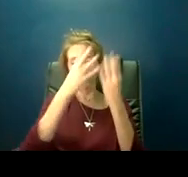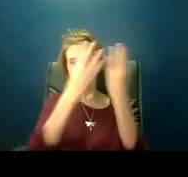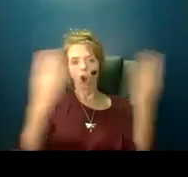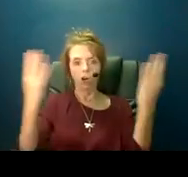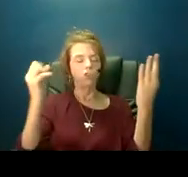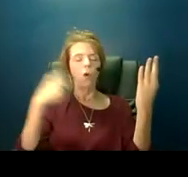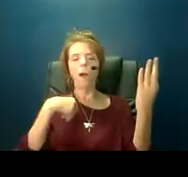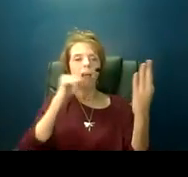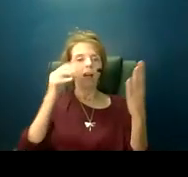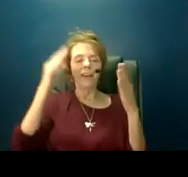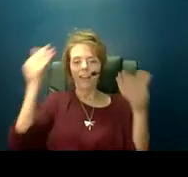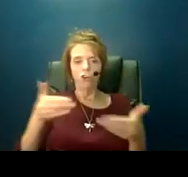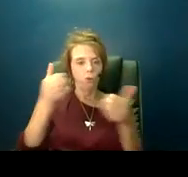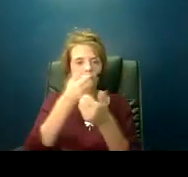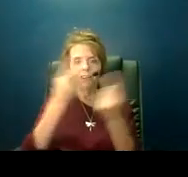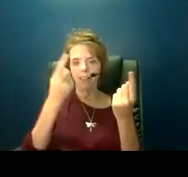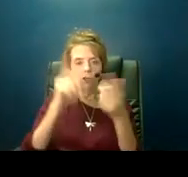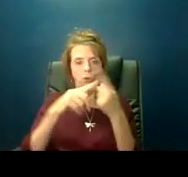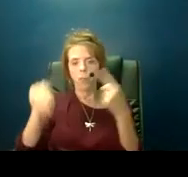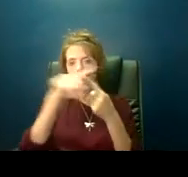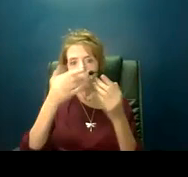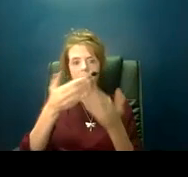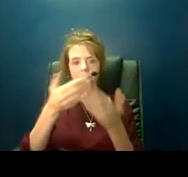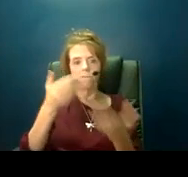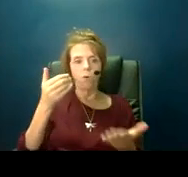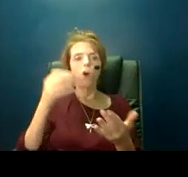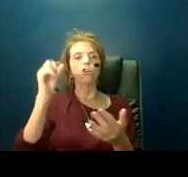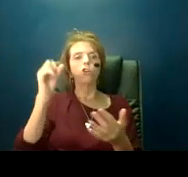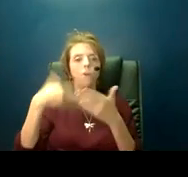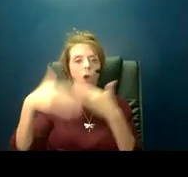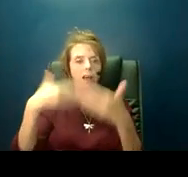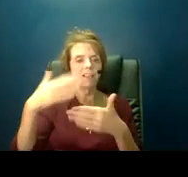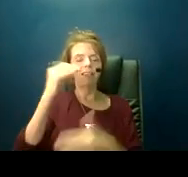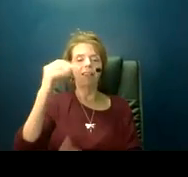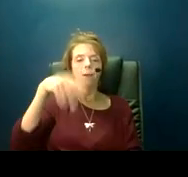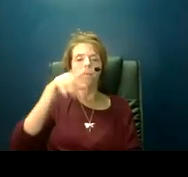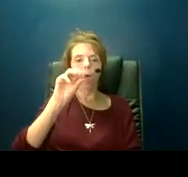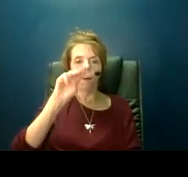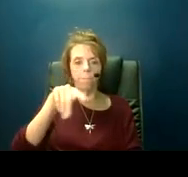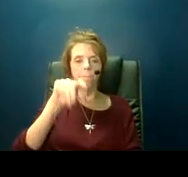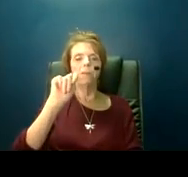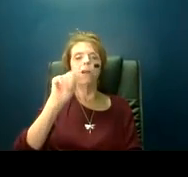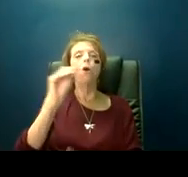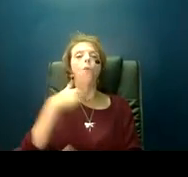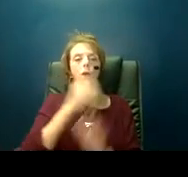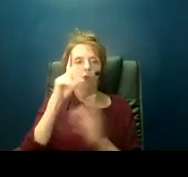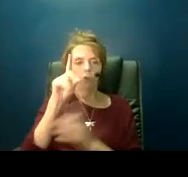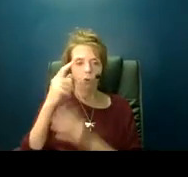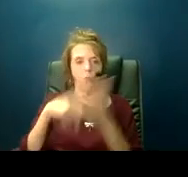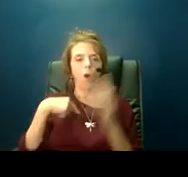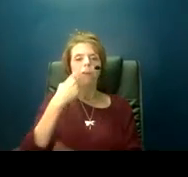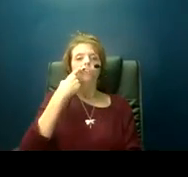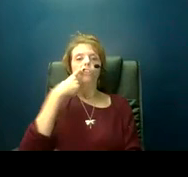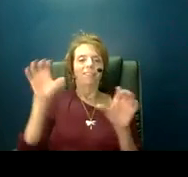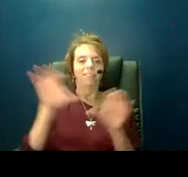introduce anything to them before. So the processes and the prompts, we're gonna do what we just did,